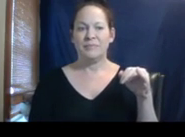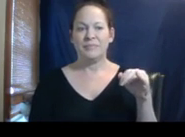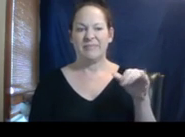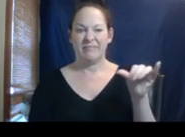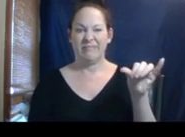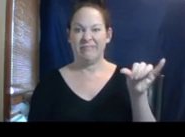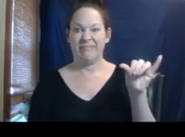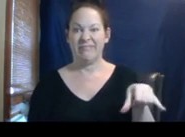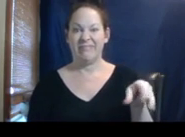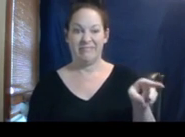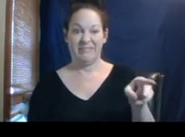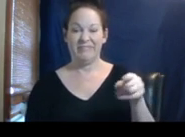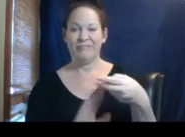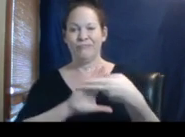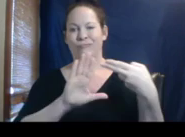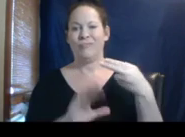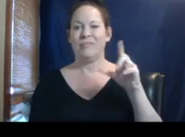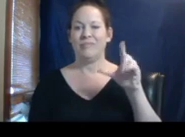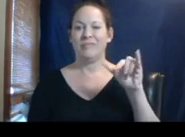would be a linear factor.